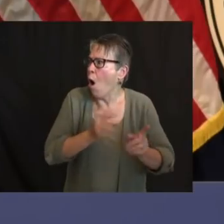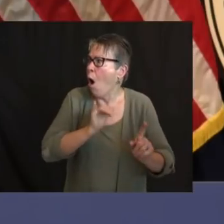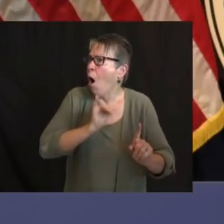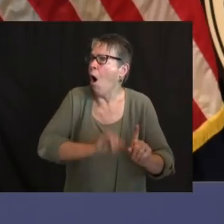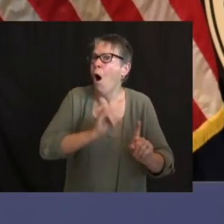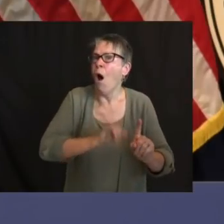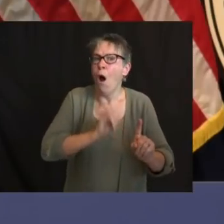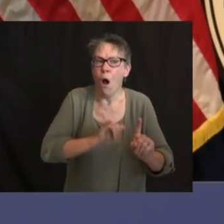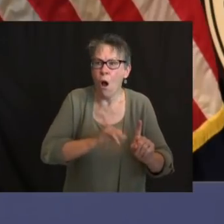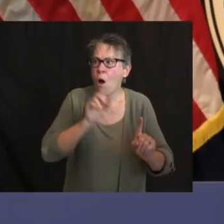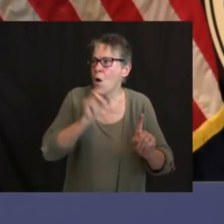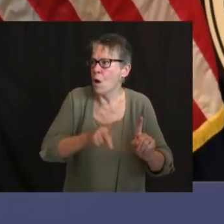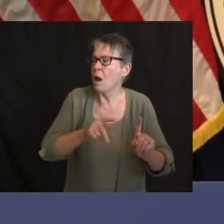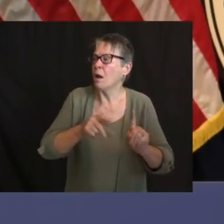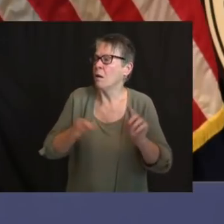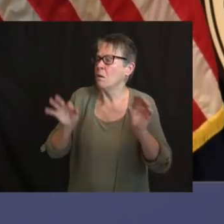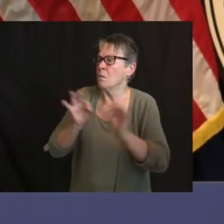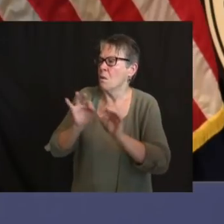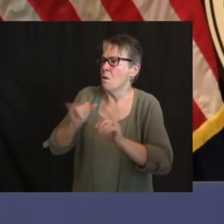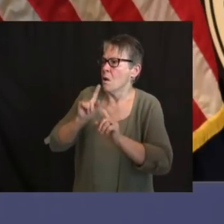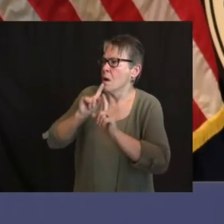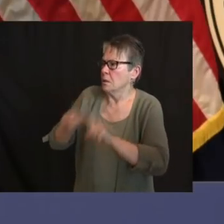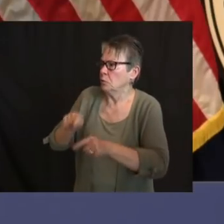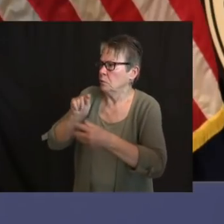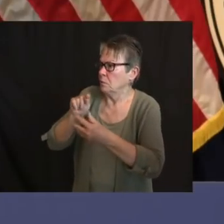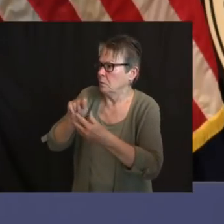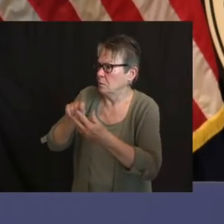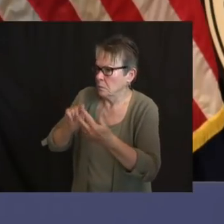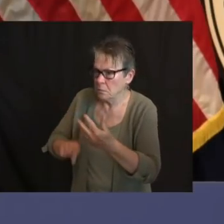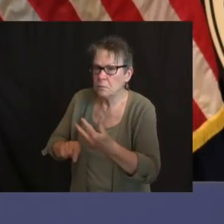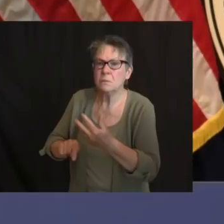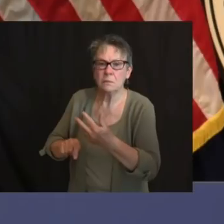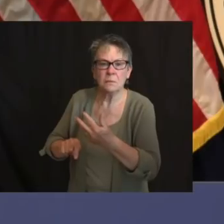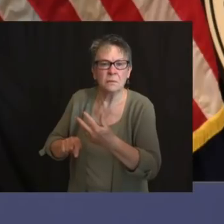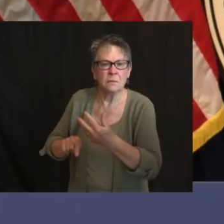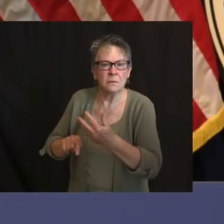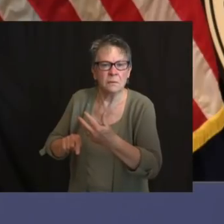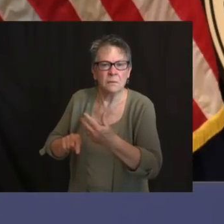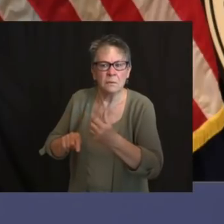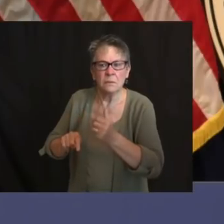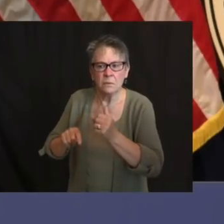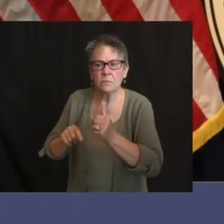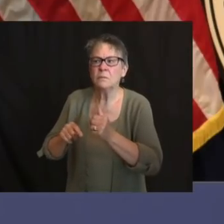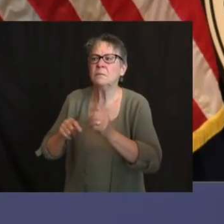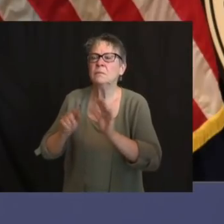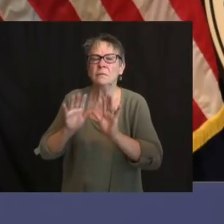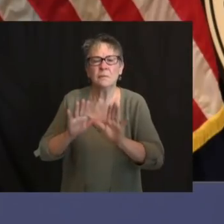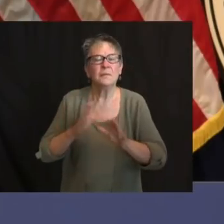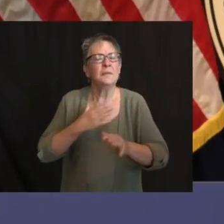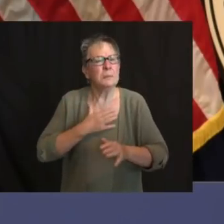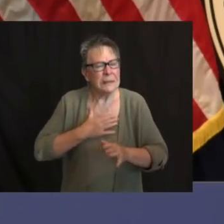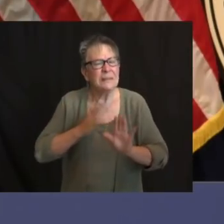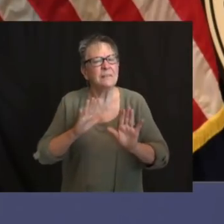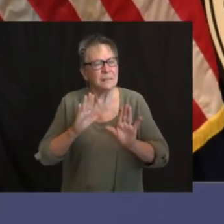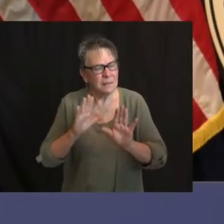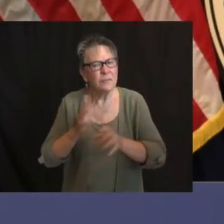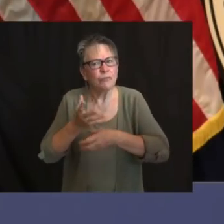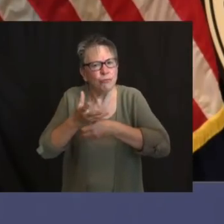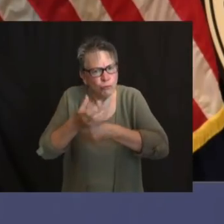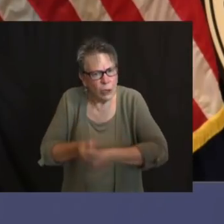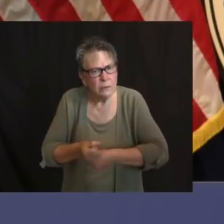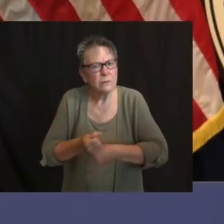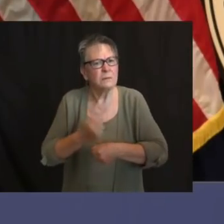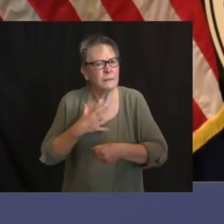So please answer the phone. Please trust us on the data, and we will continue to do is not just